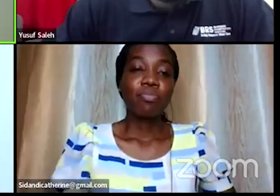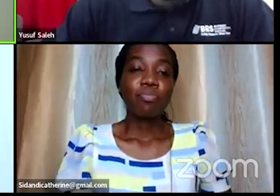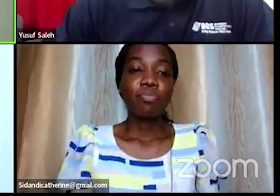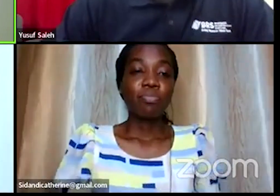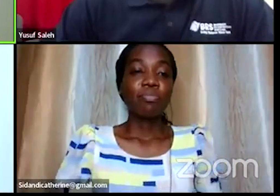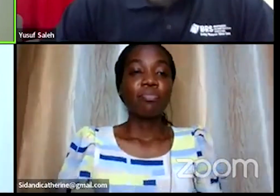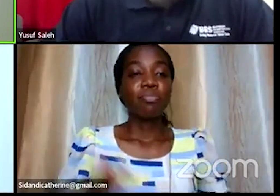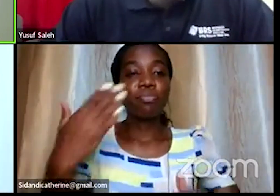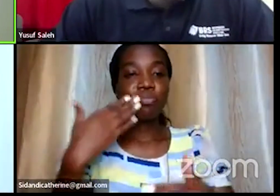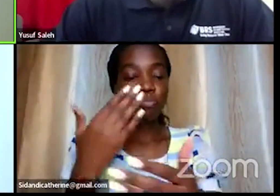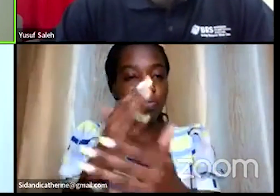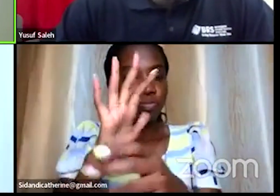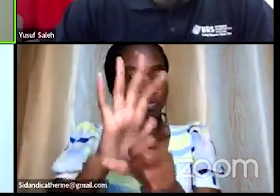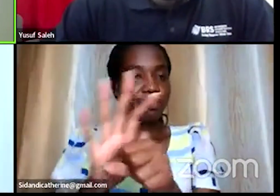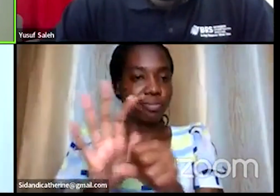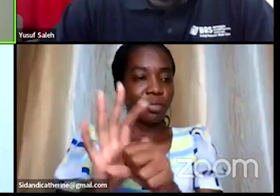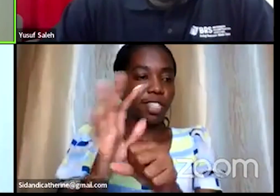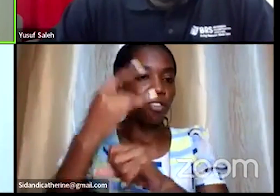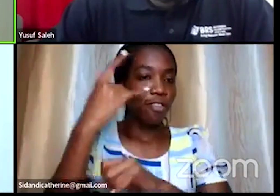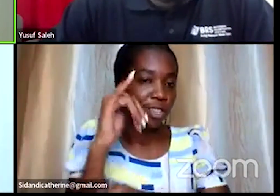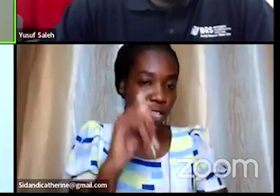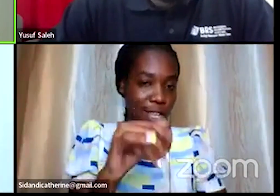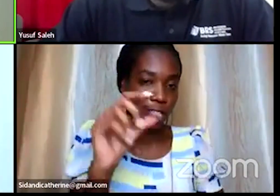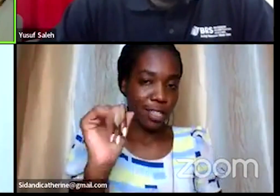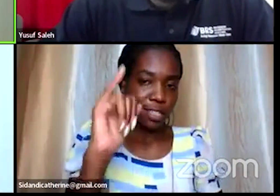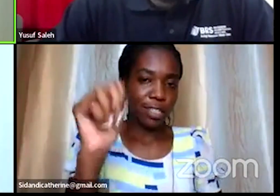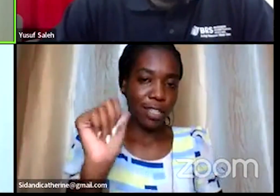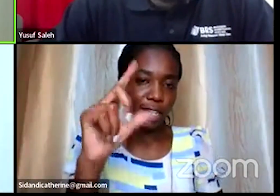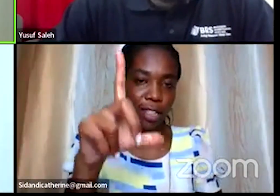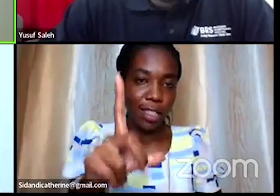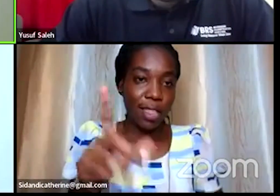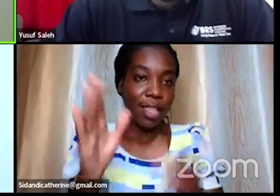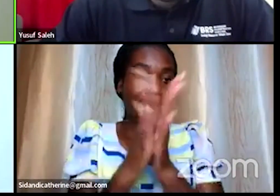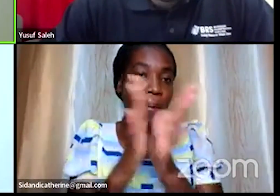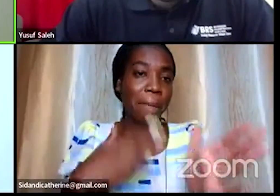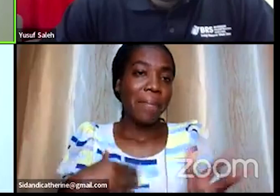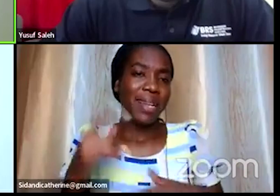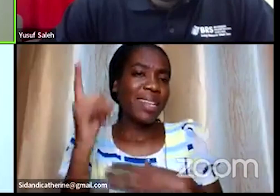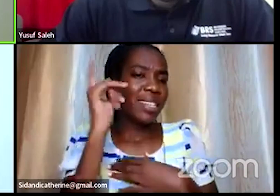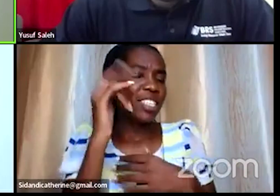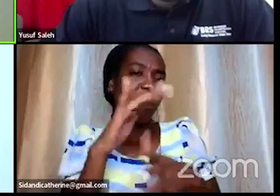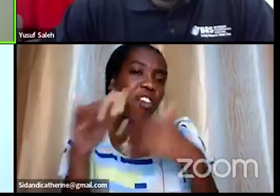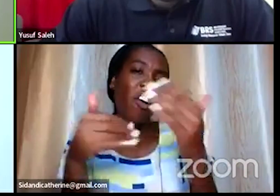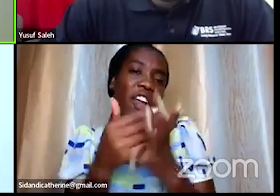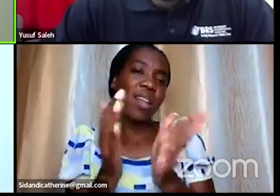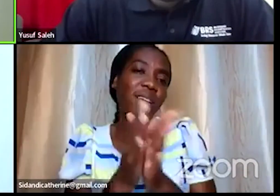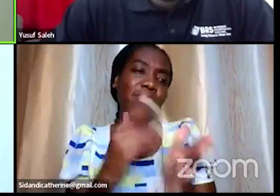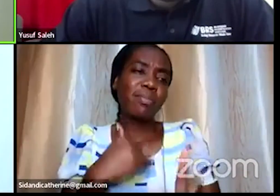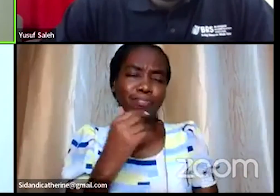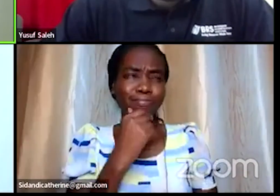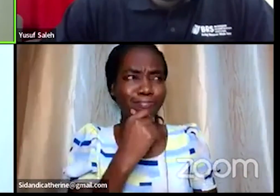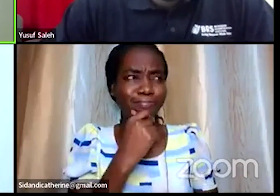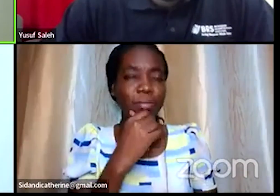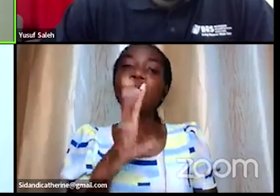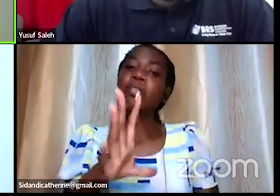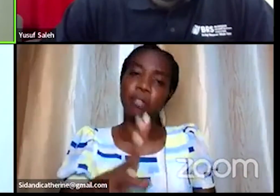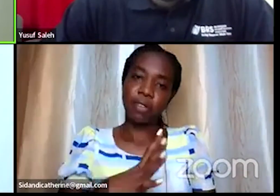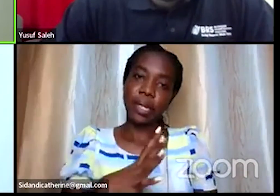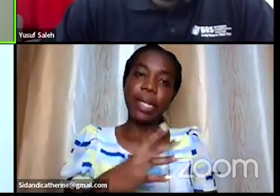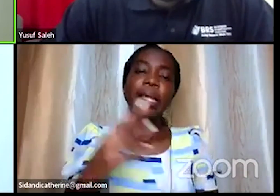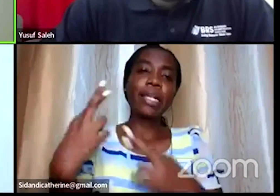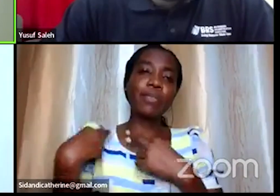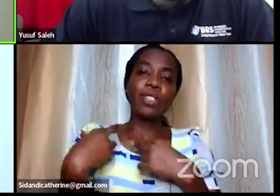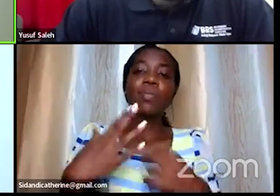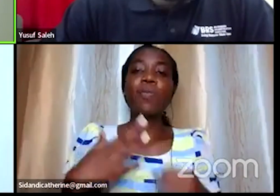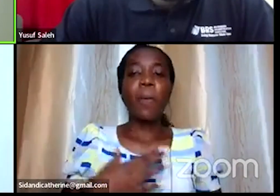Thank you very much for that, Ajal. And I'm listening to all of you and I'm thinking, okay, fine. So it is my responsibility